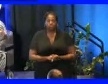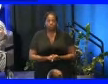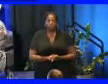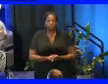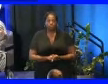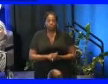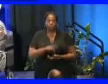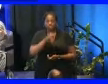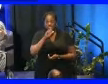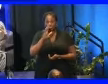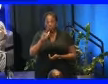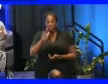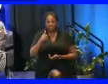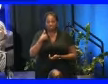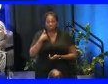I was 25.